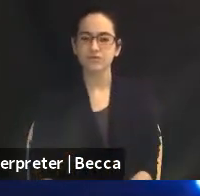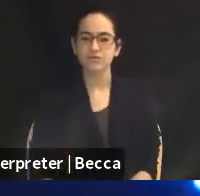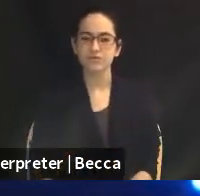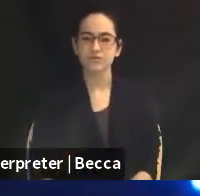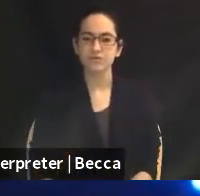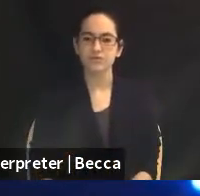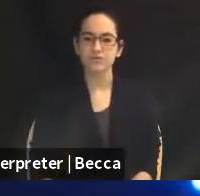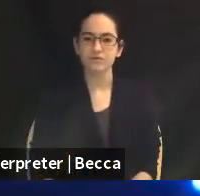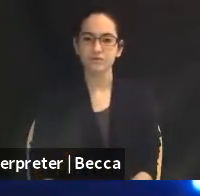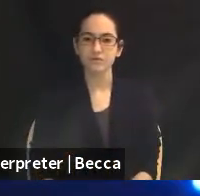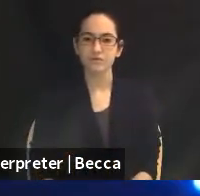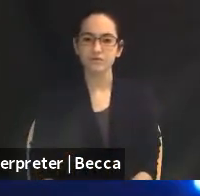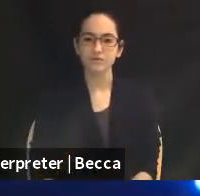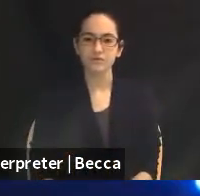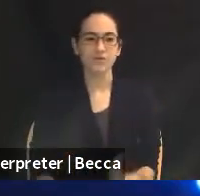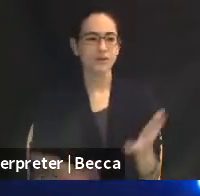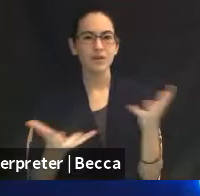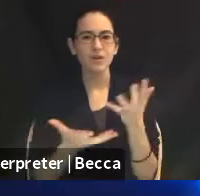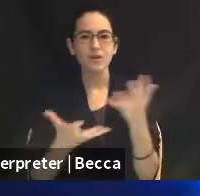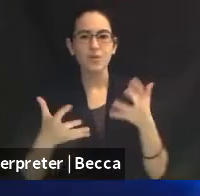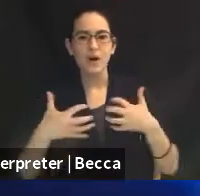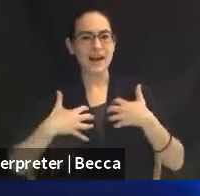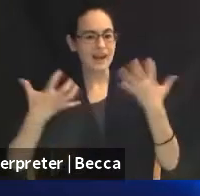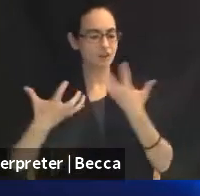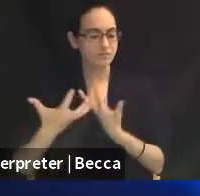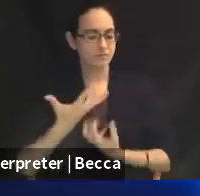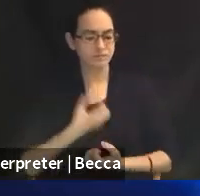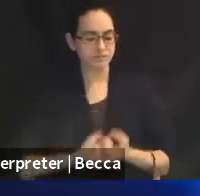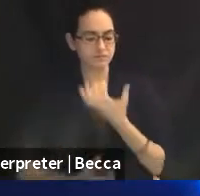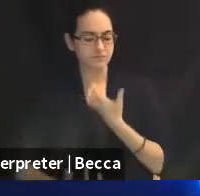What grudges am I currently holding?